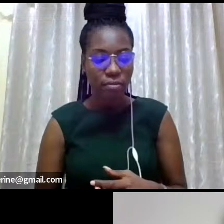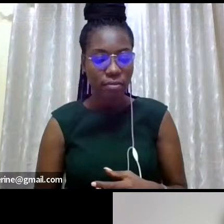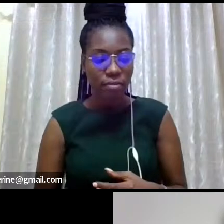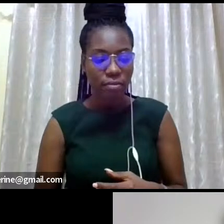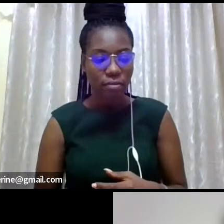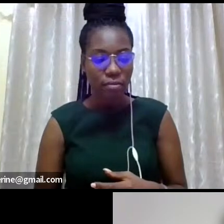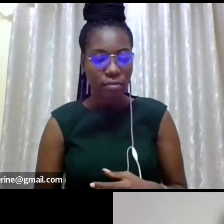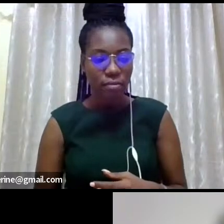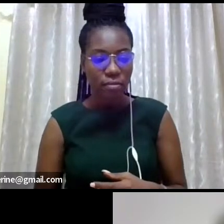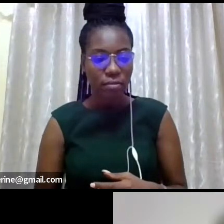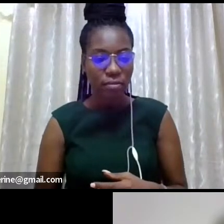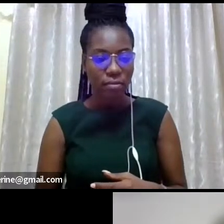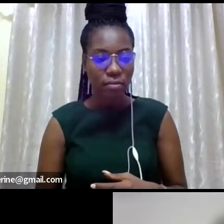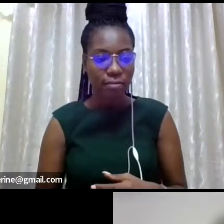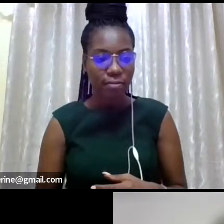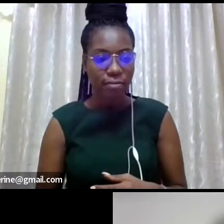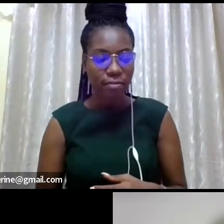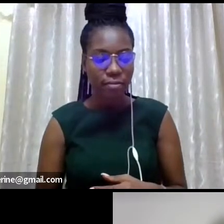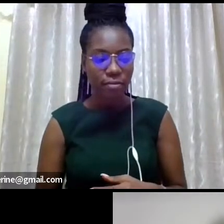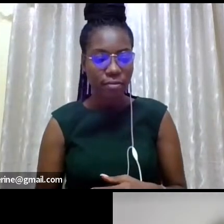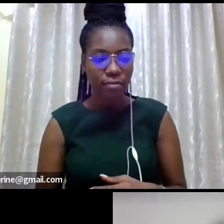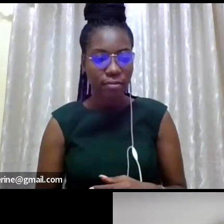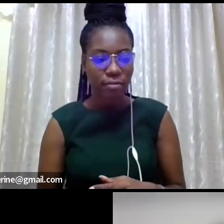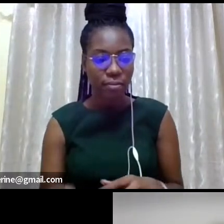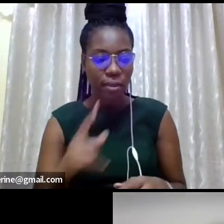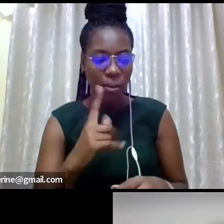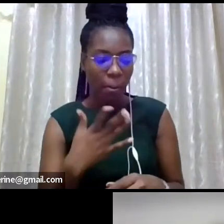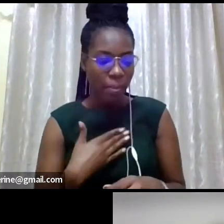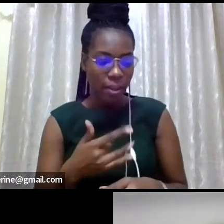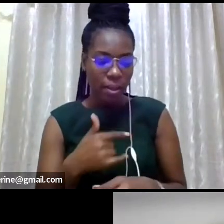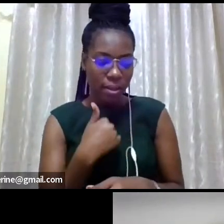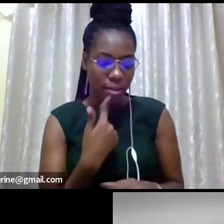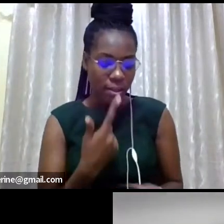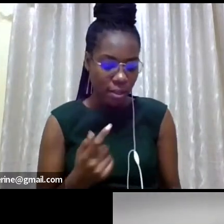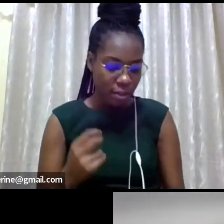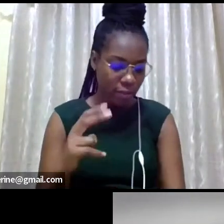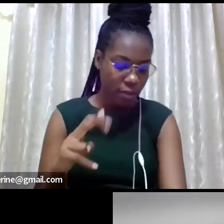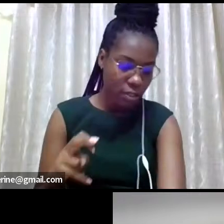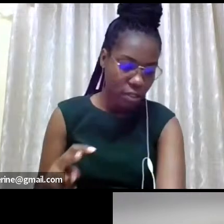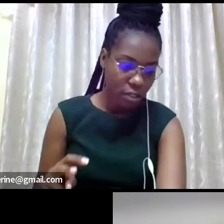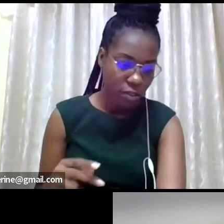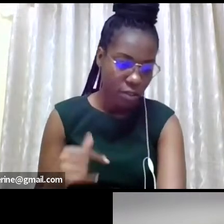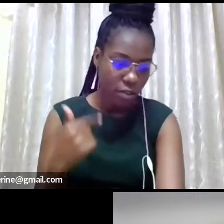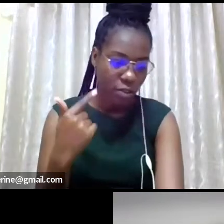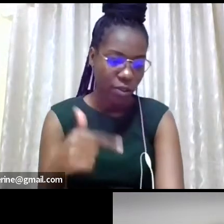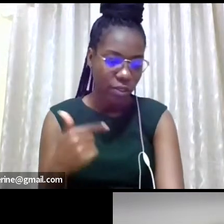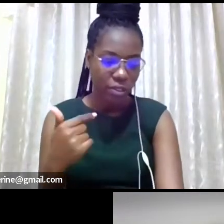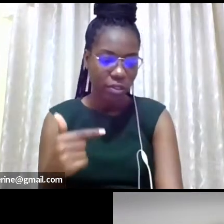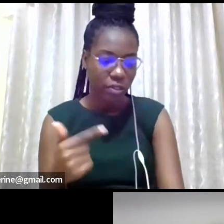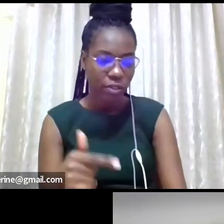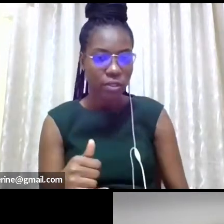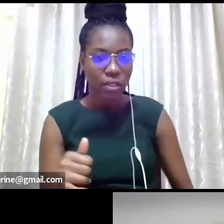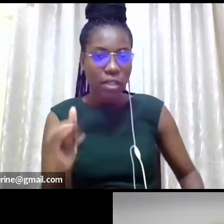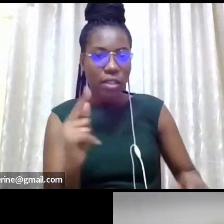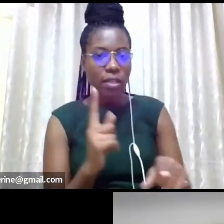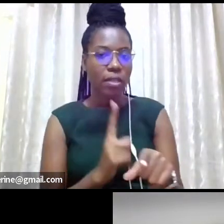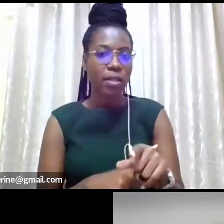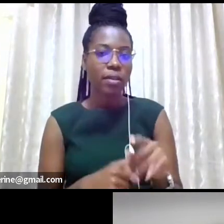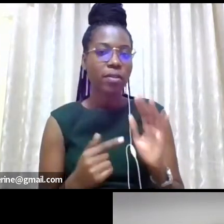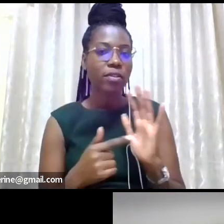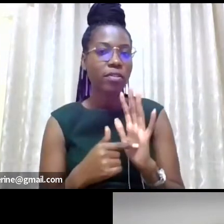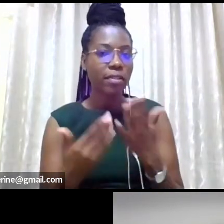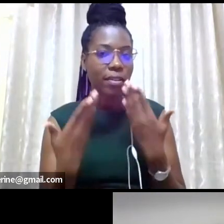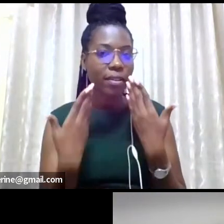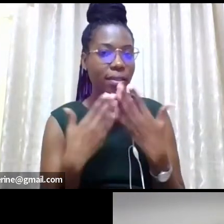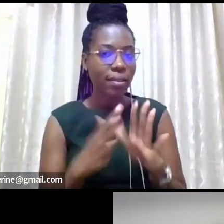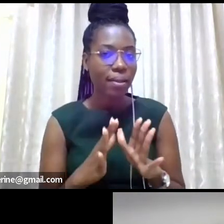Oh, okay. So what I'm saying is that the investigations continue as they had been scheduled conclusively, but